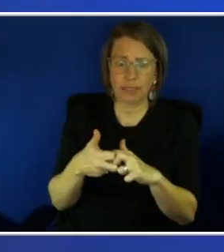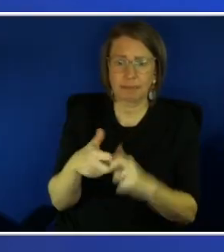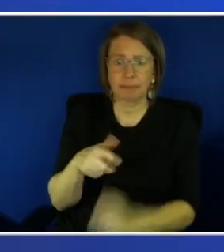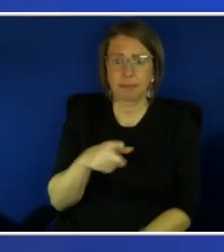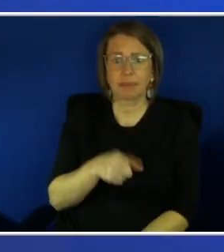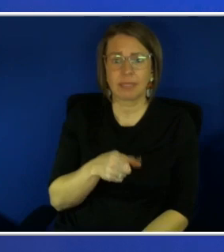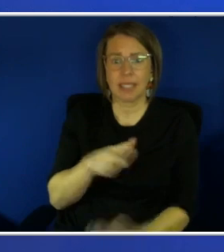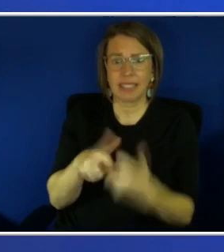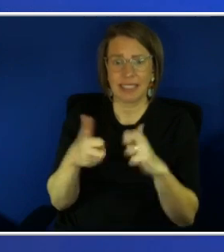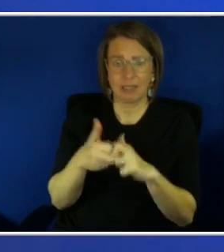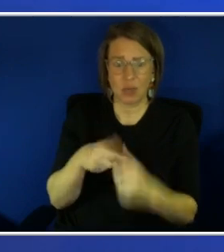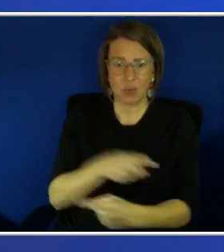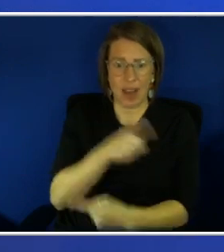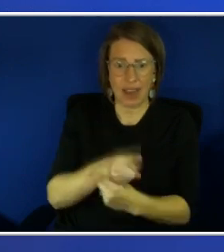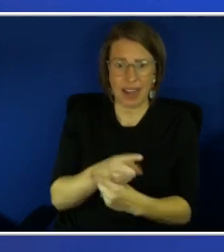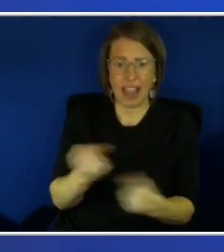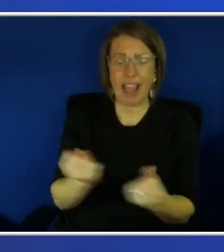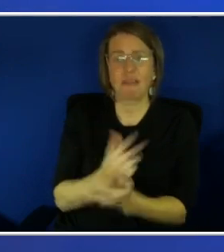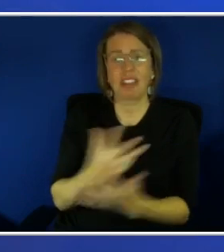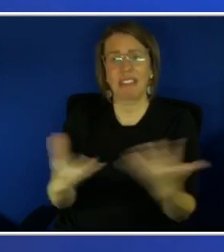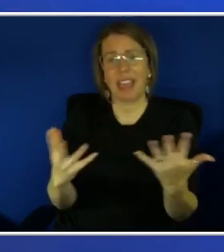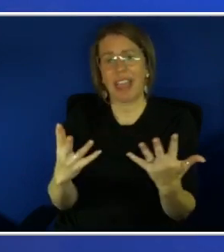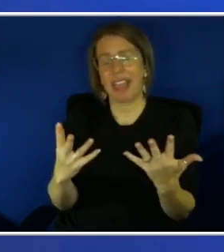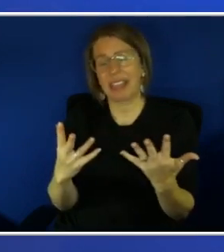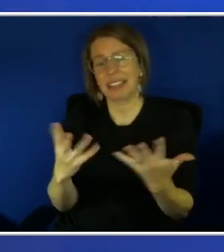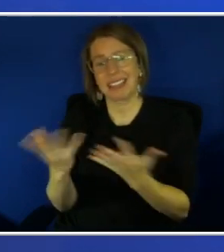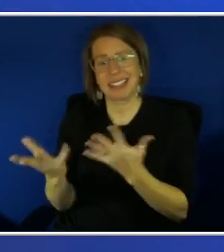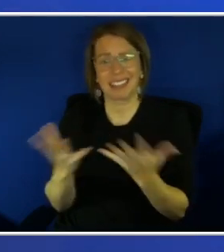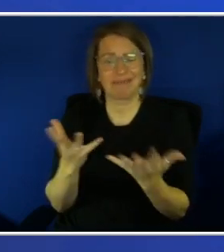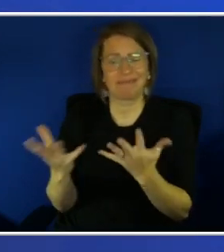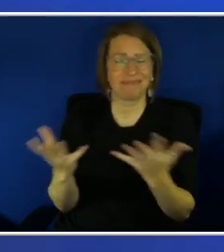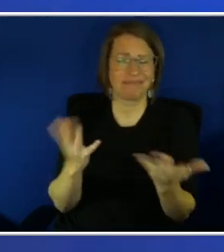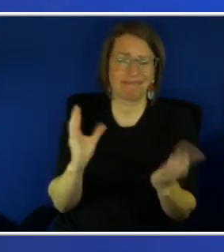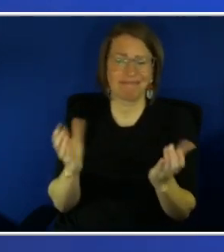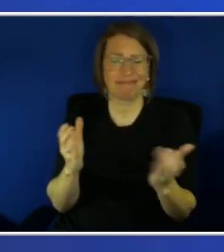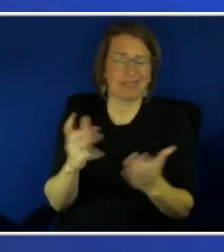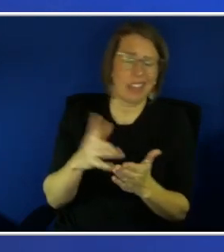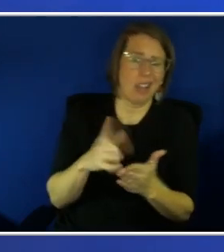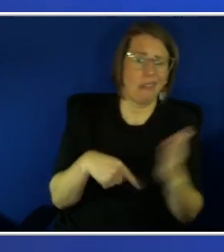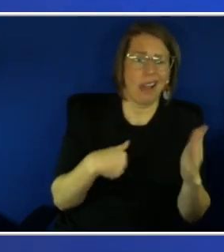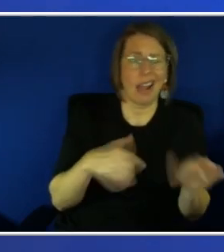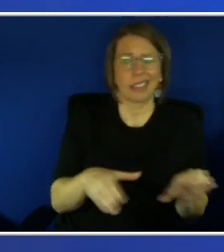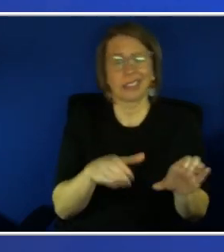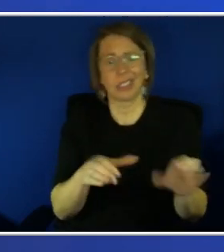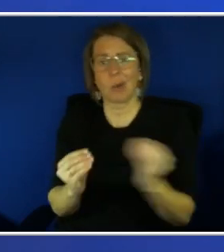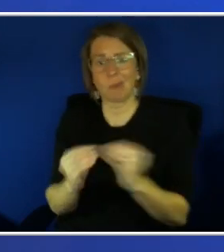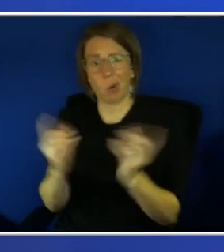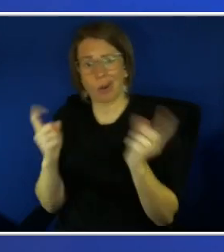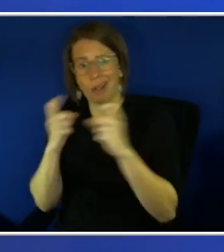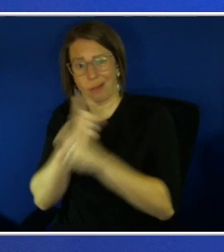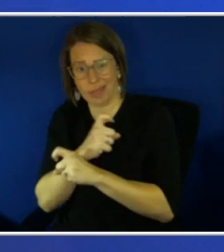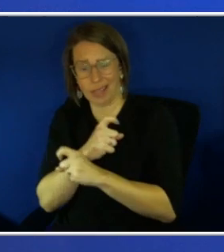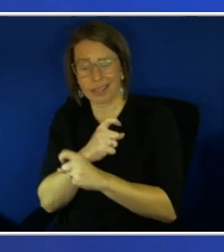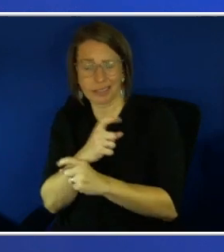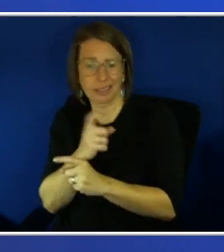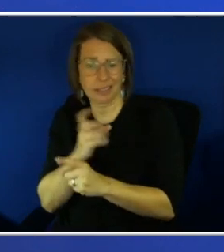right? I mean, everything's relative. Yeah. In the scheme of what I do, this is on the more complex side, and trauma